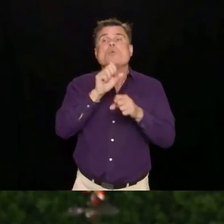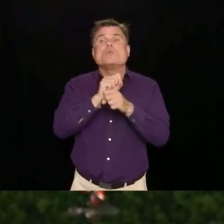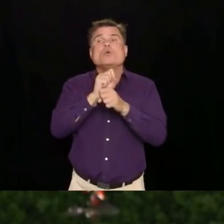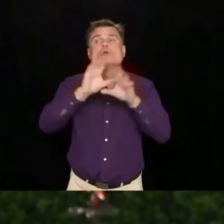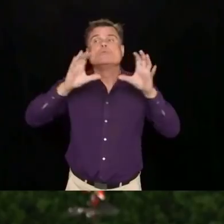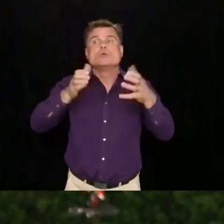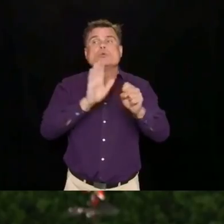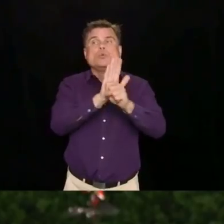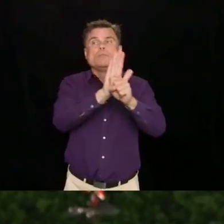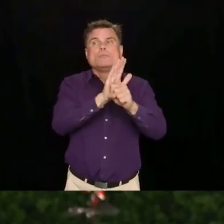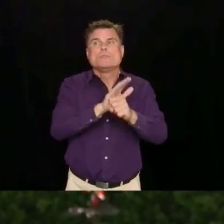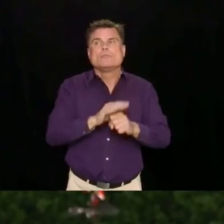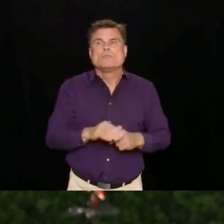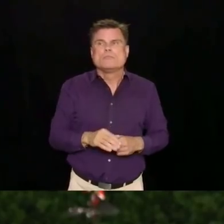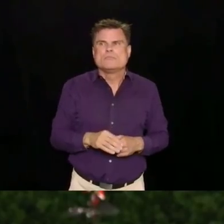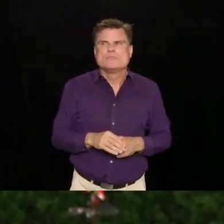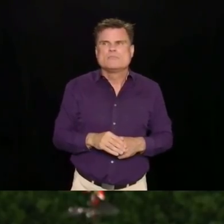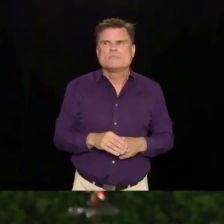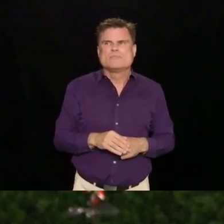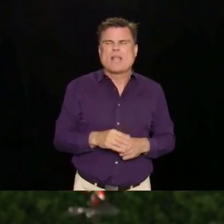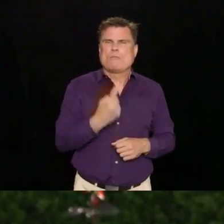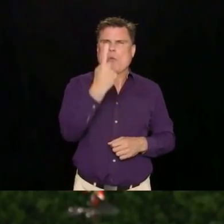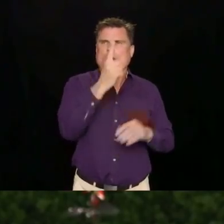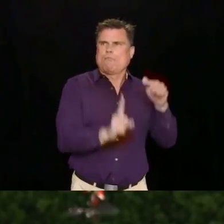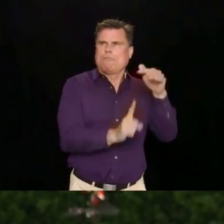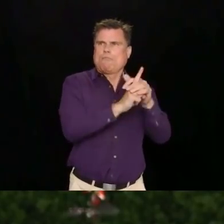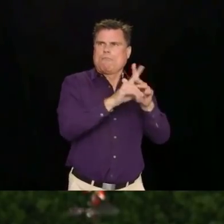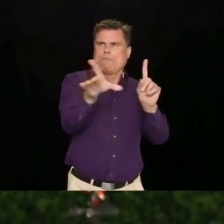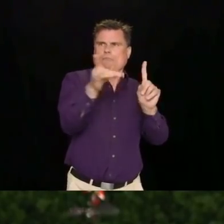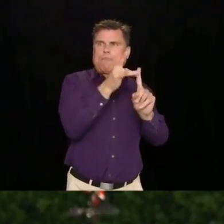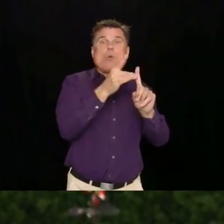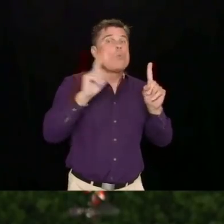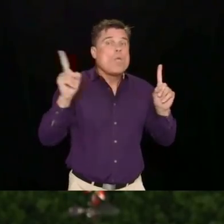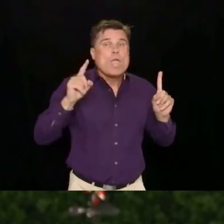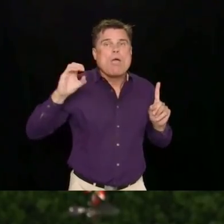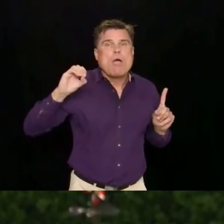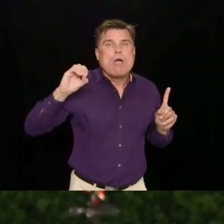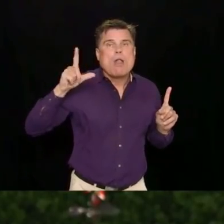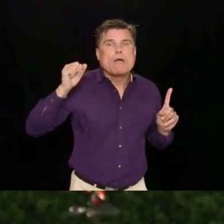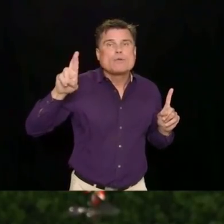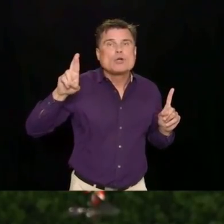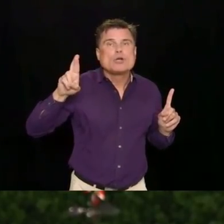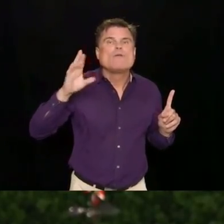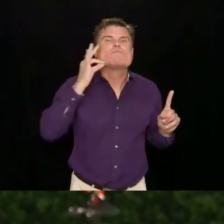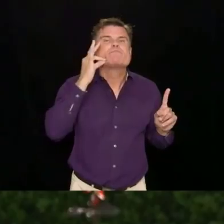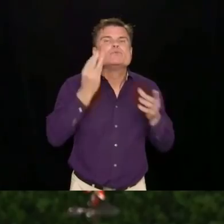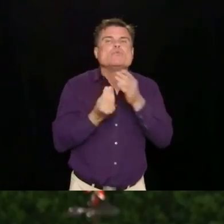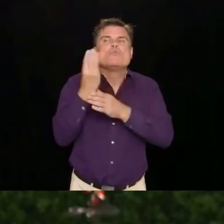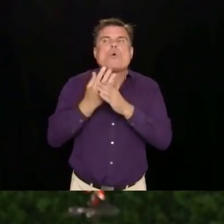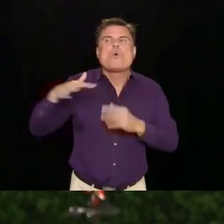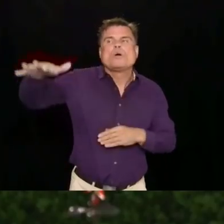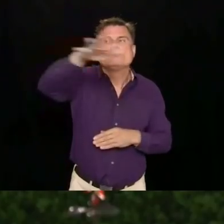COVID-19 test at an Oliver farm company. First of all, can you confirm, and can you talk about